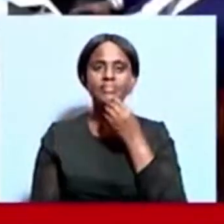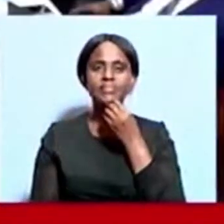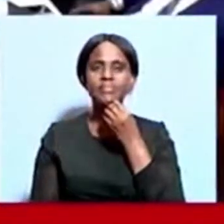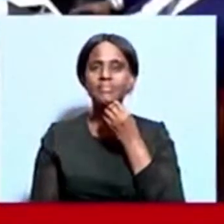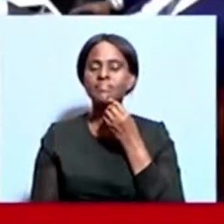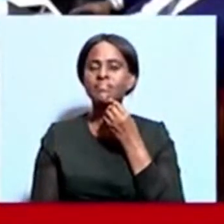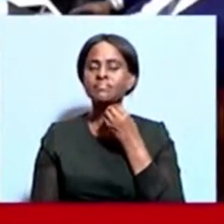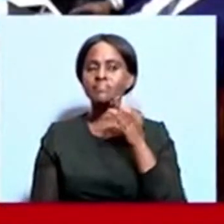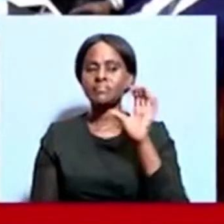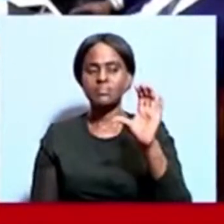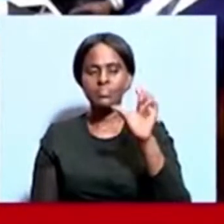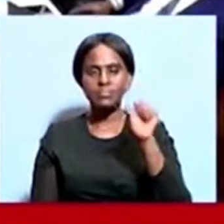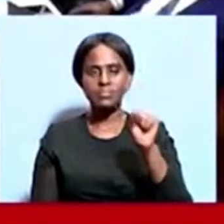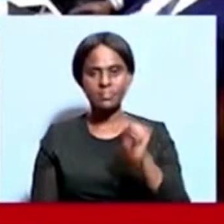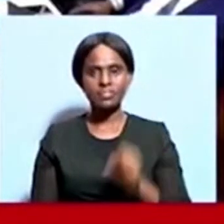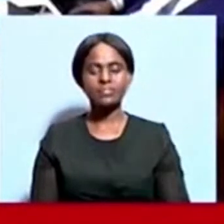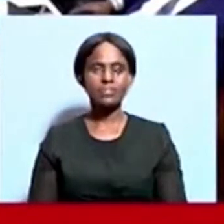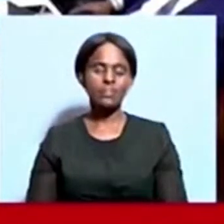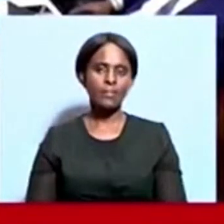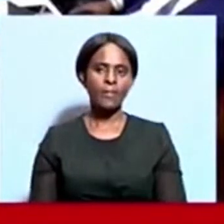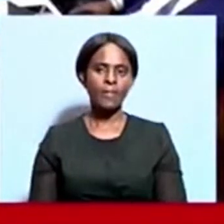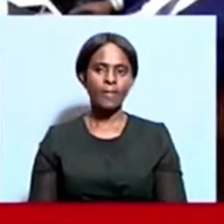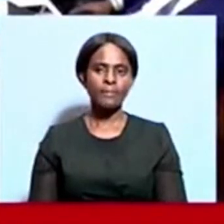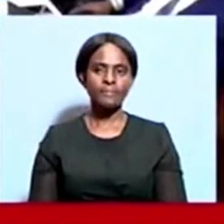Council Secretary.